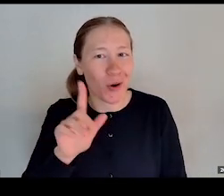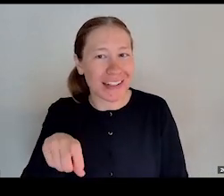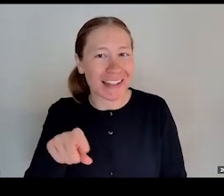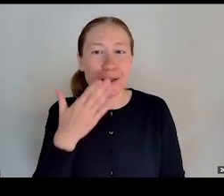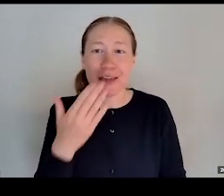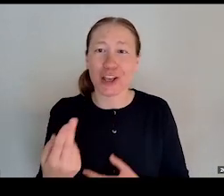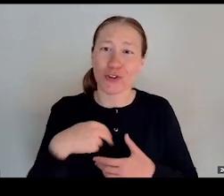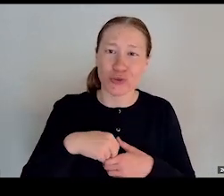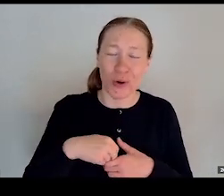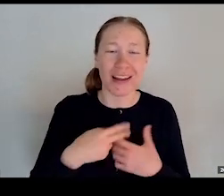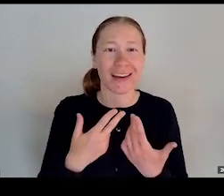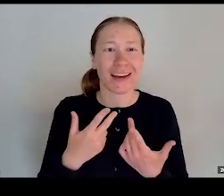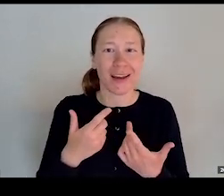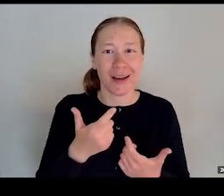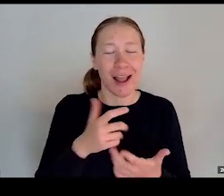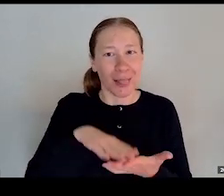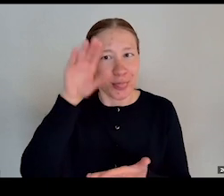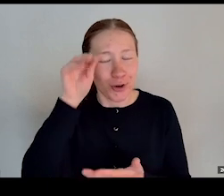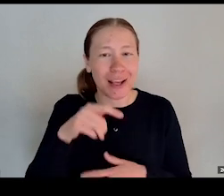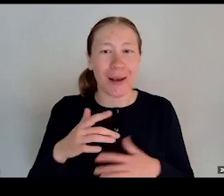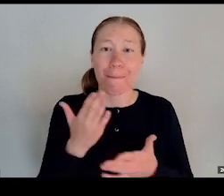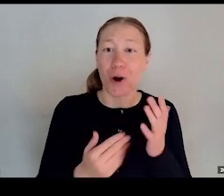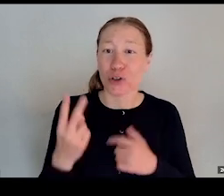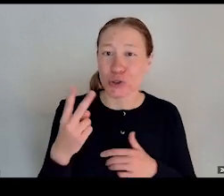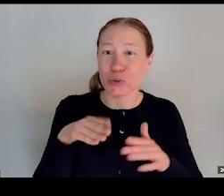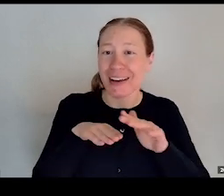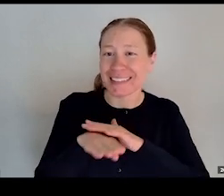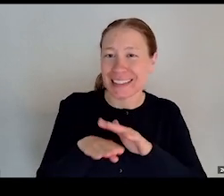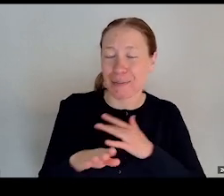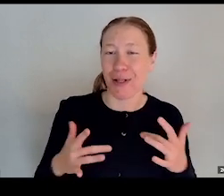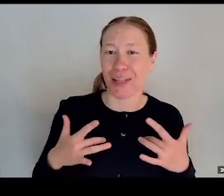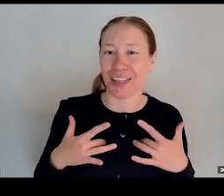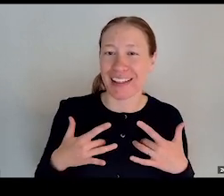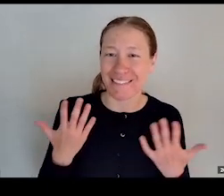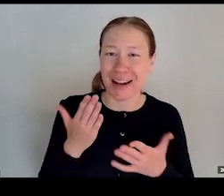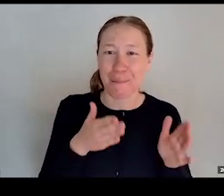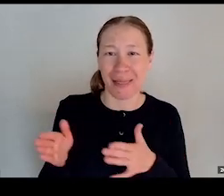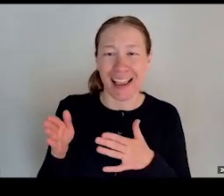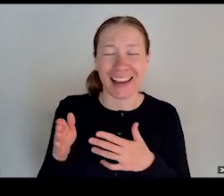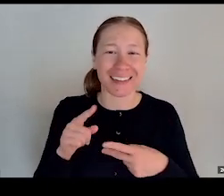2 of the accessible event planning series.